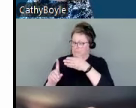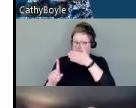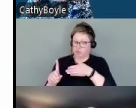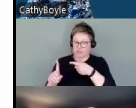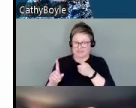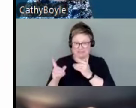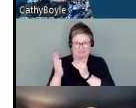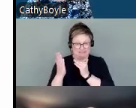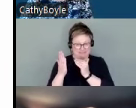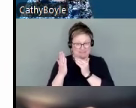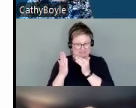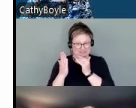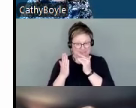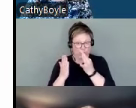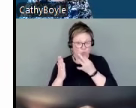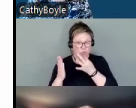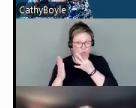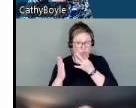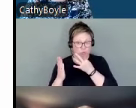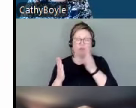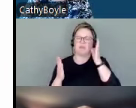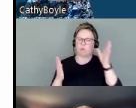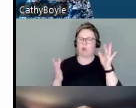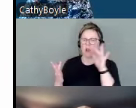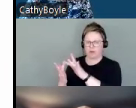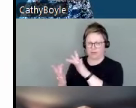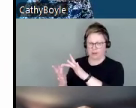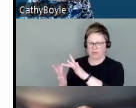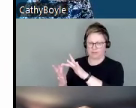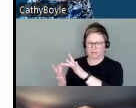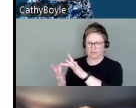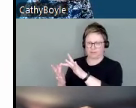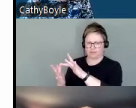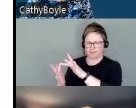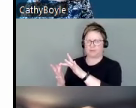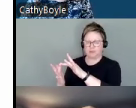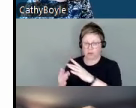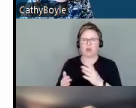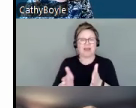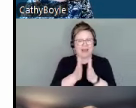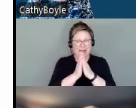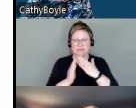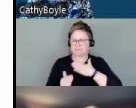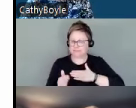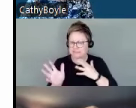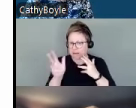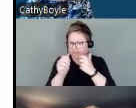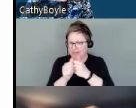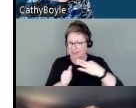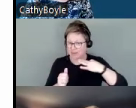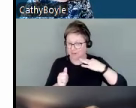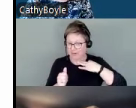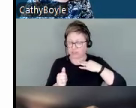the top of the list, they're going to contact you. They're going to want you to update the application,